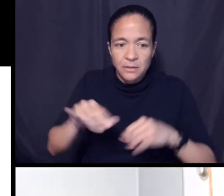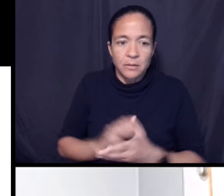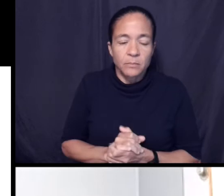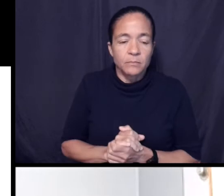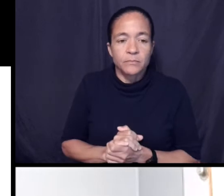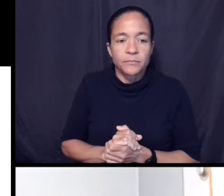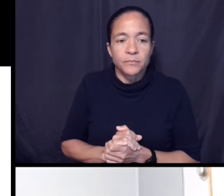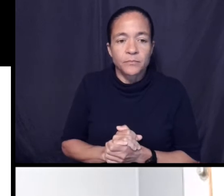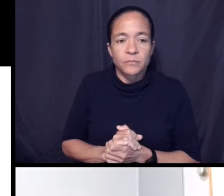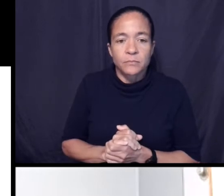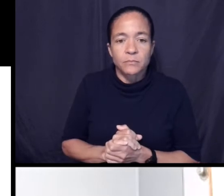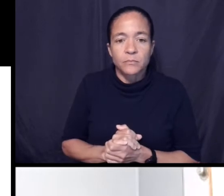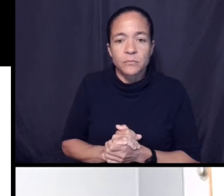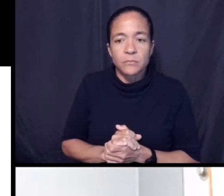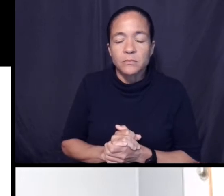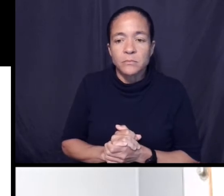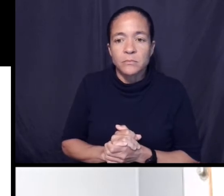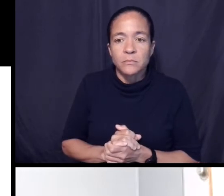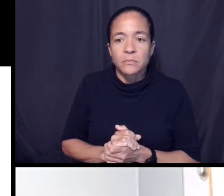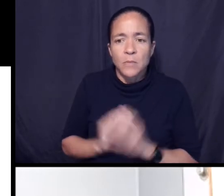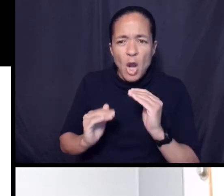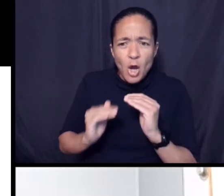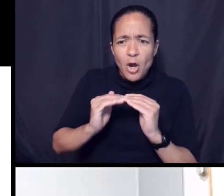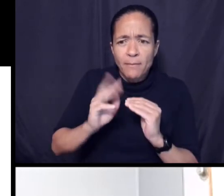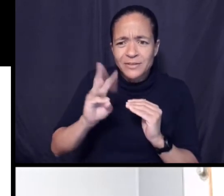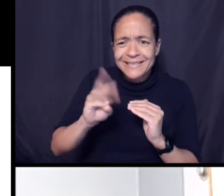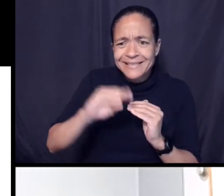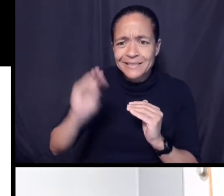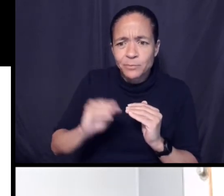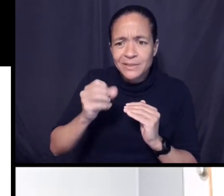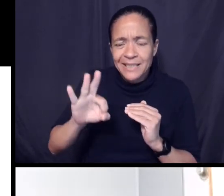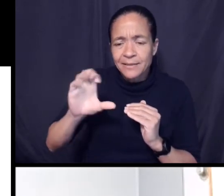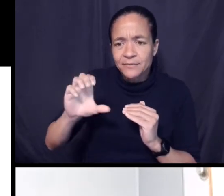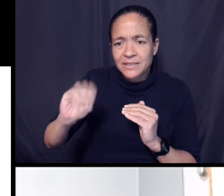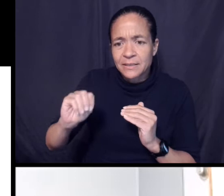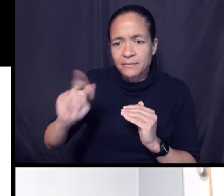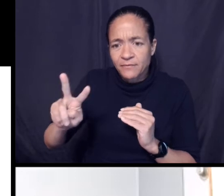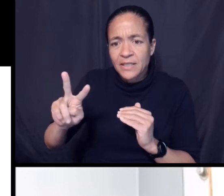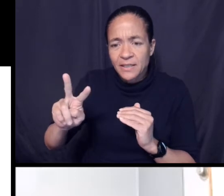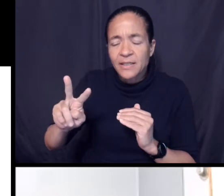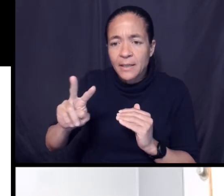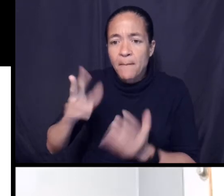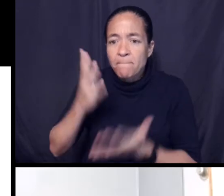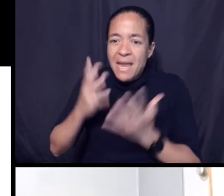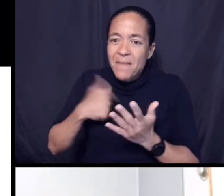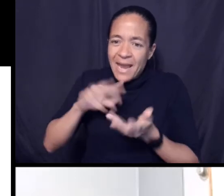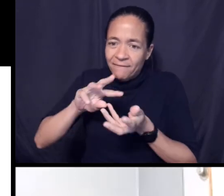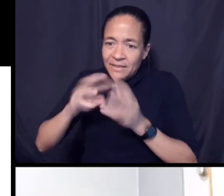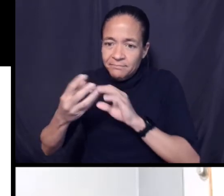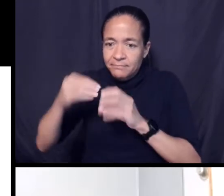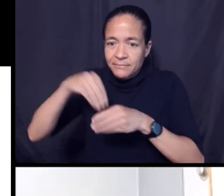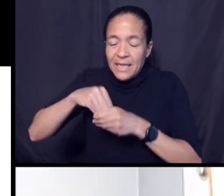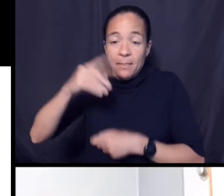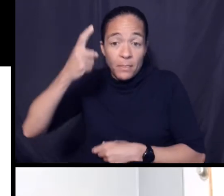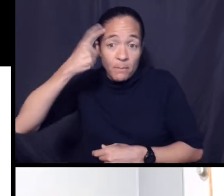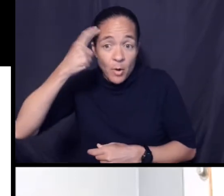So over 60% of patients who have symptomatic congenital CMV may have abnormalities in their brain.